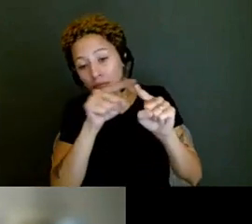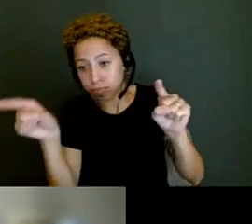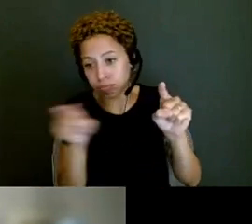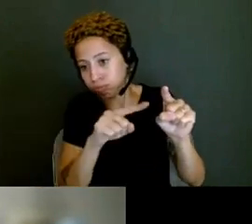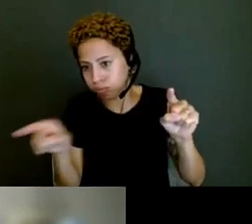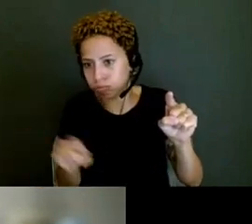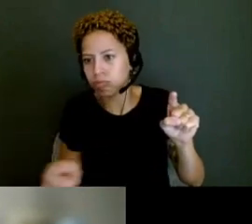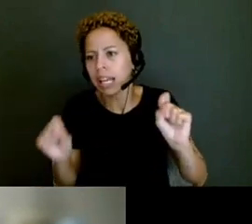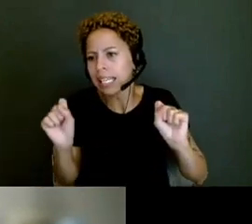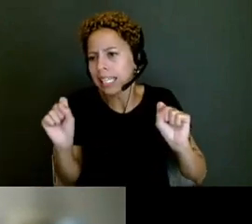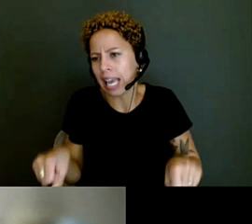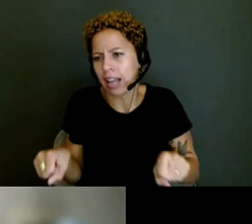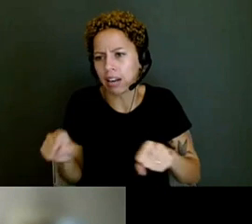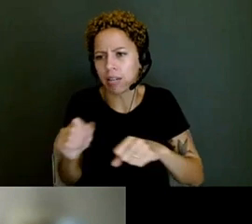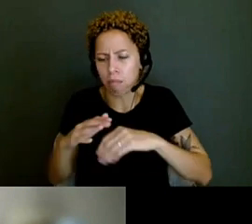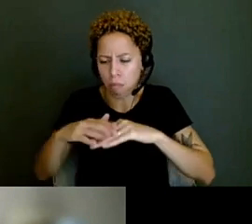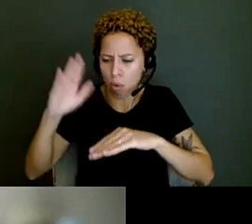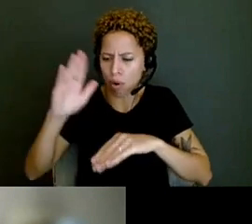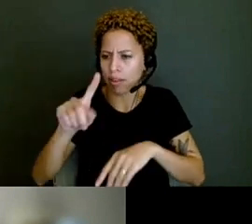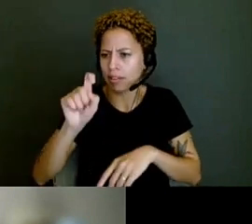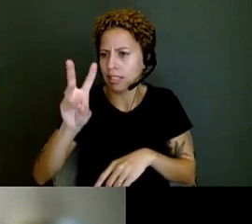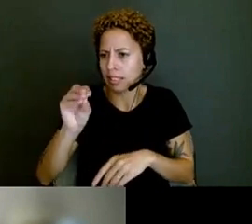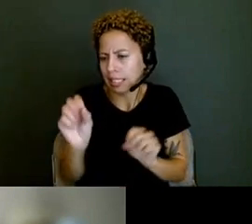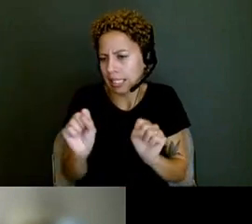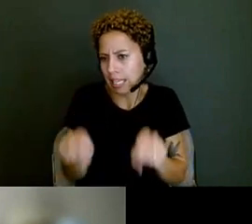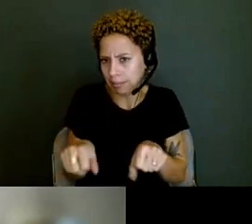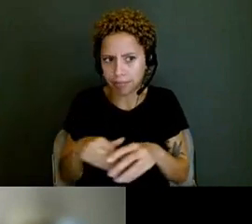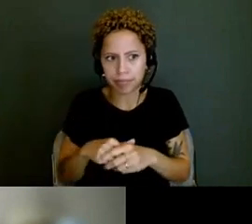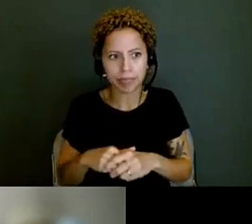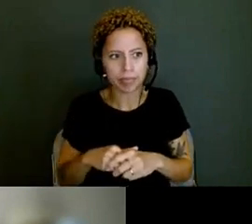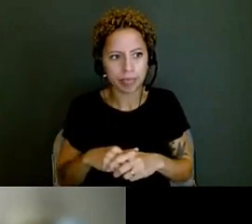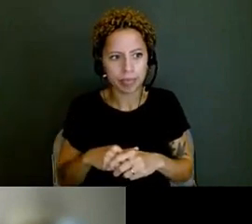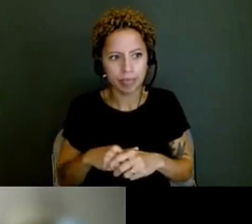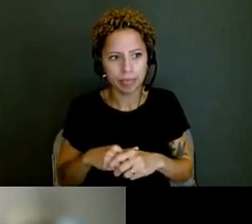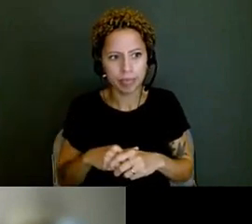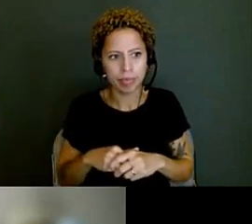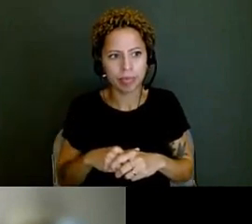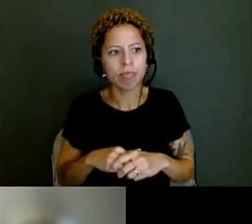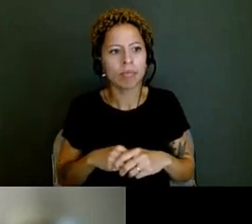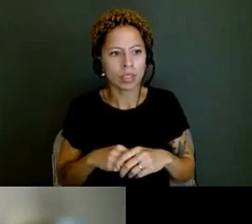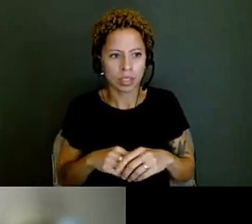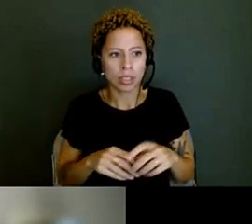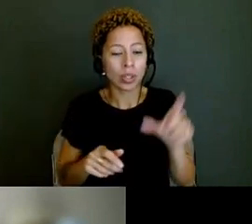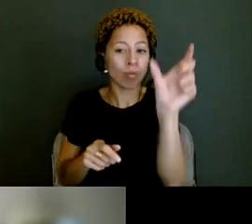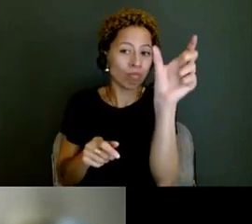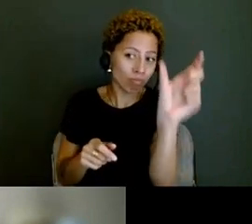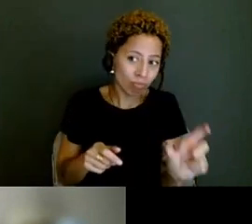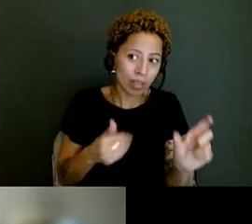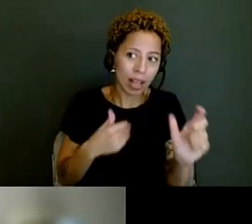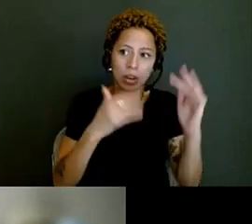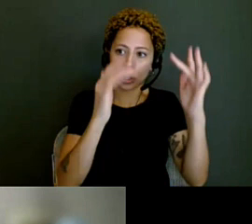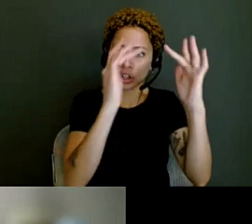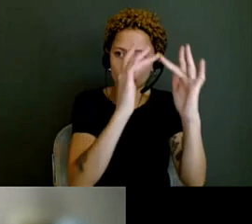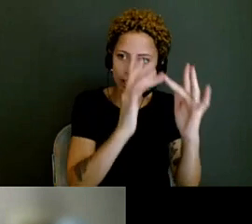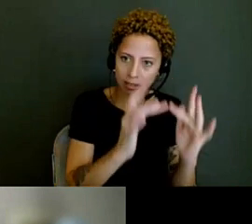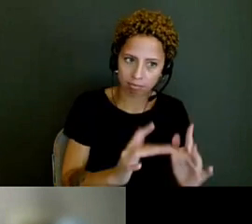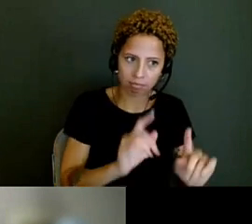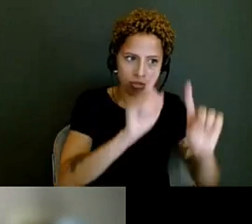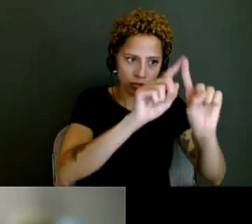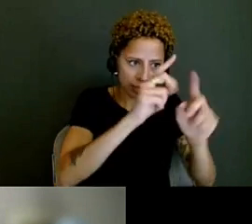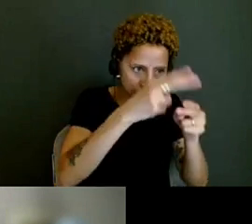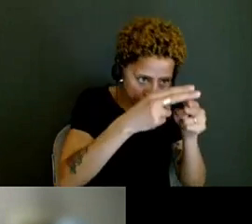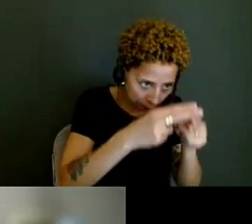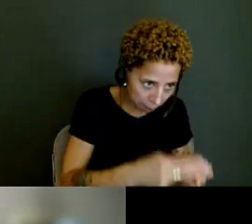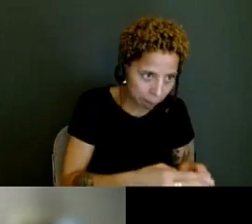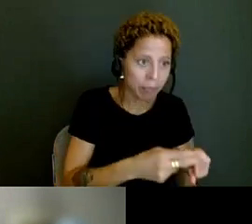So there's a few other things happening on this page. As you can see, obviously, it's very simple to have multiple contacts here and to open and chat with them all at once